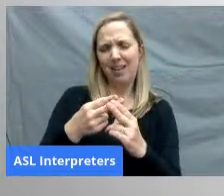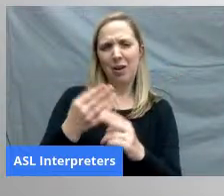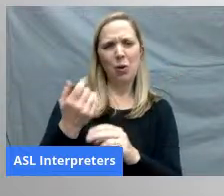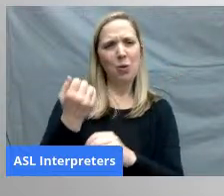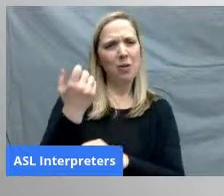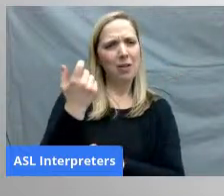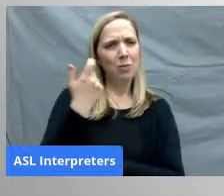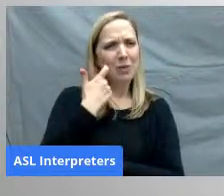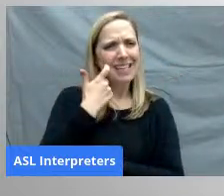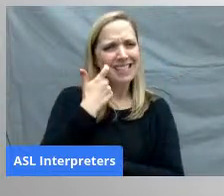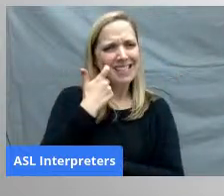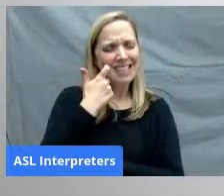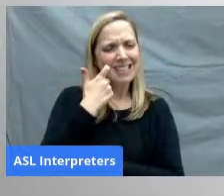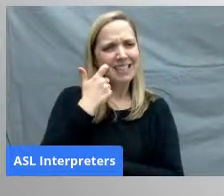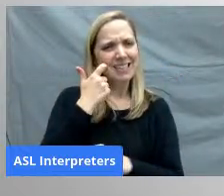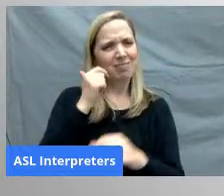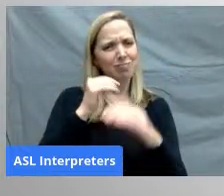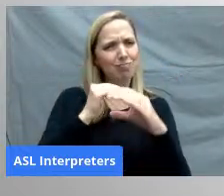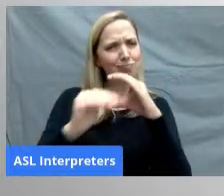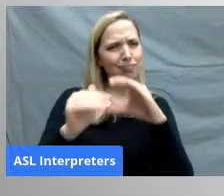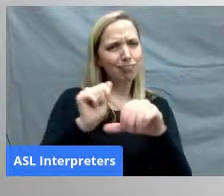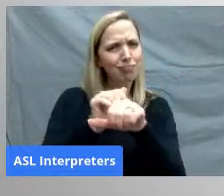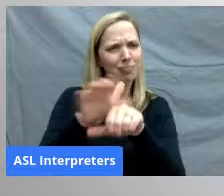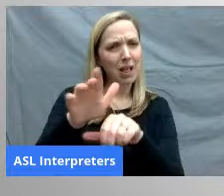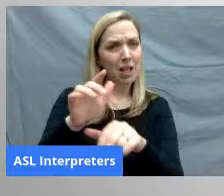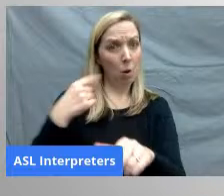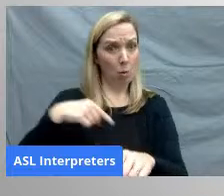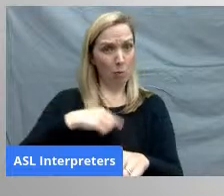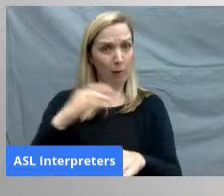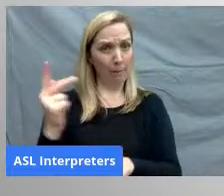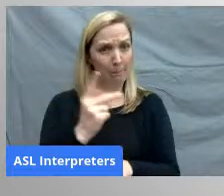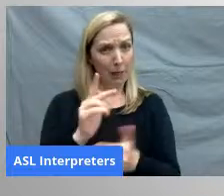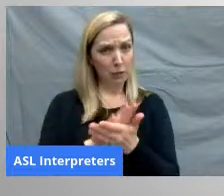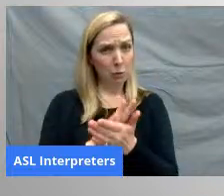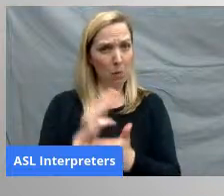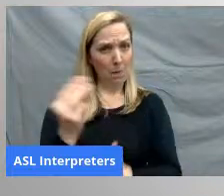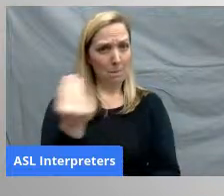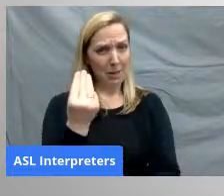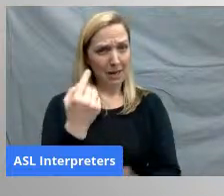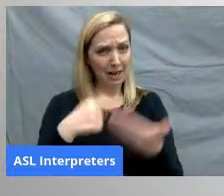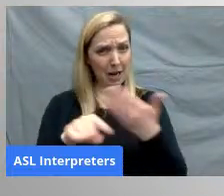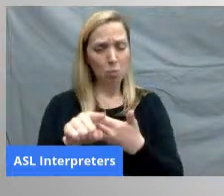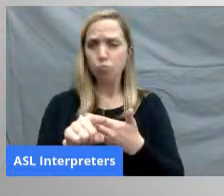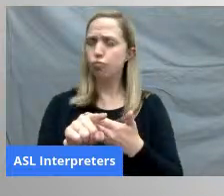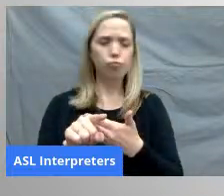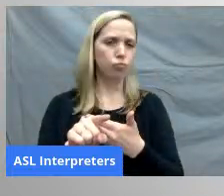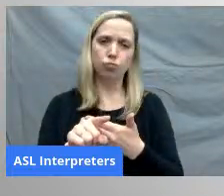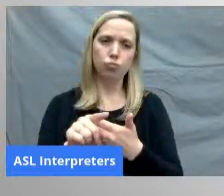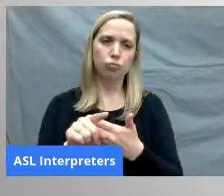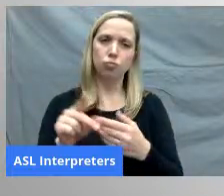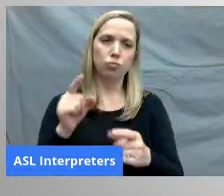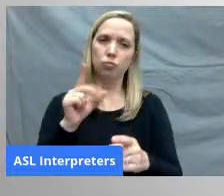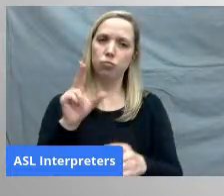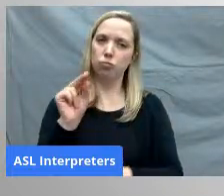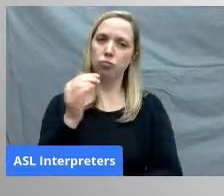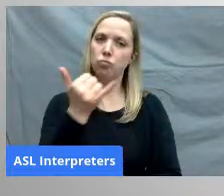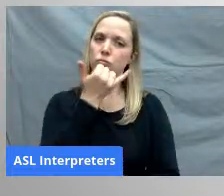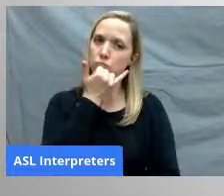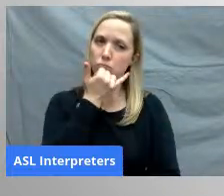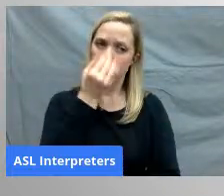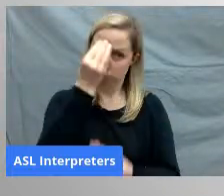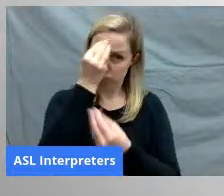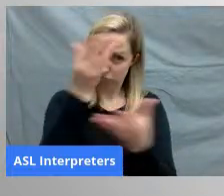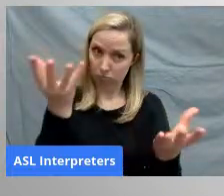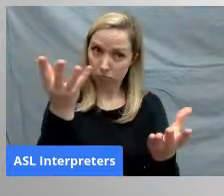would be returning on Monday, and that is not accurate, but you will get clarity on that from him. So he has a